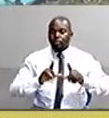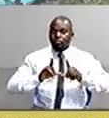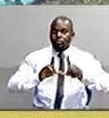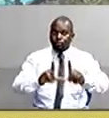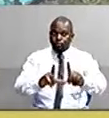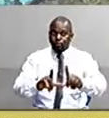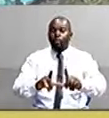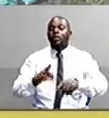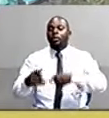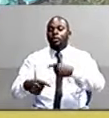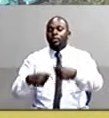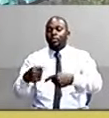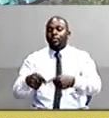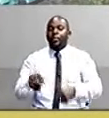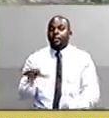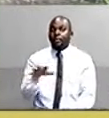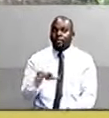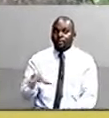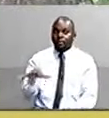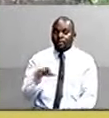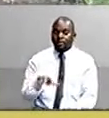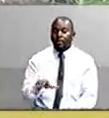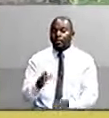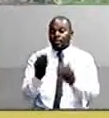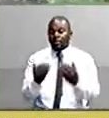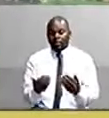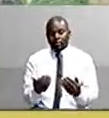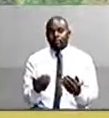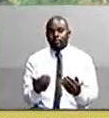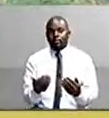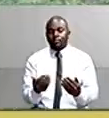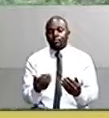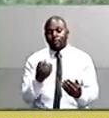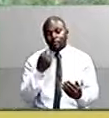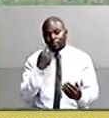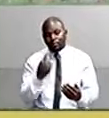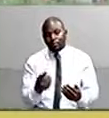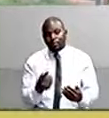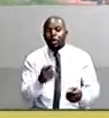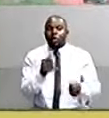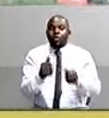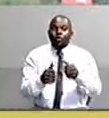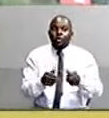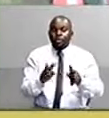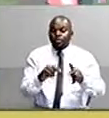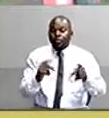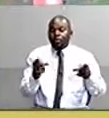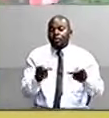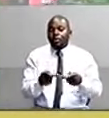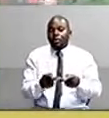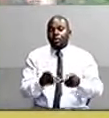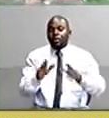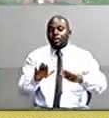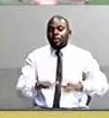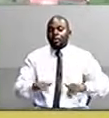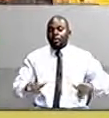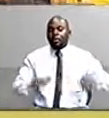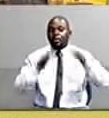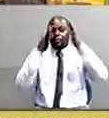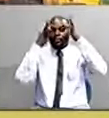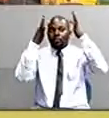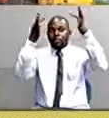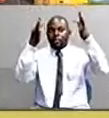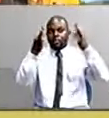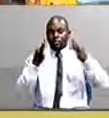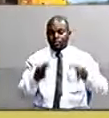such operations in the area. It now remains to be seen which position Parliament will take when